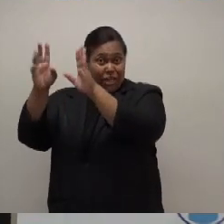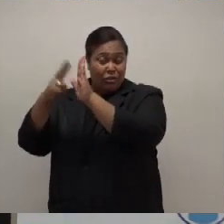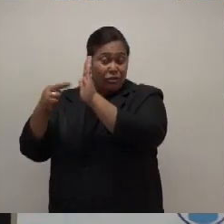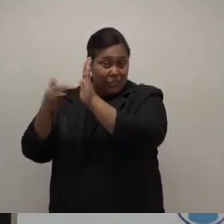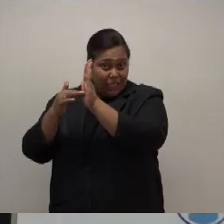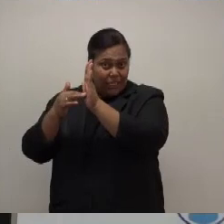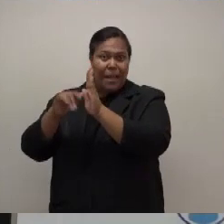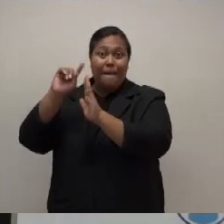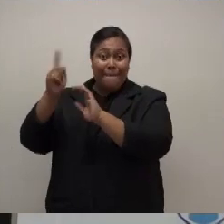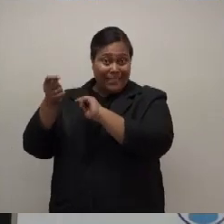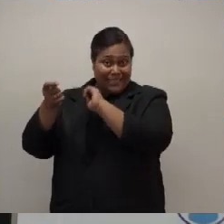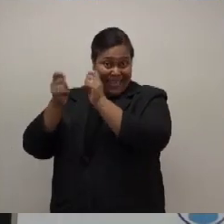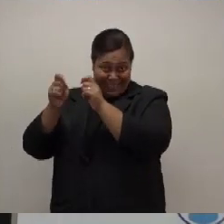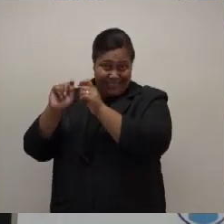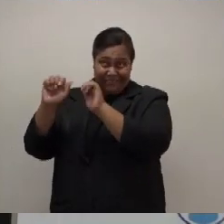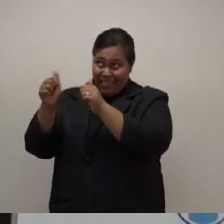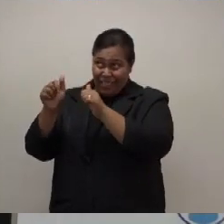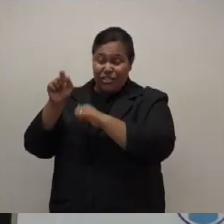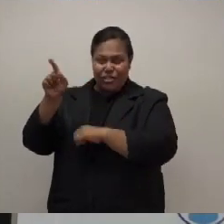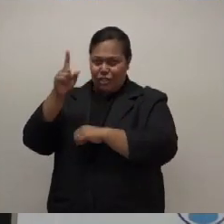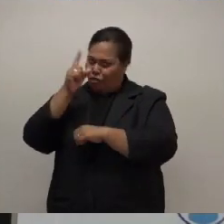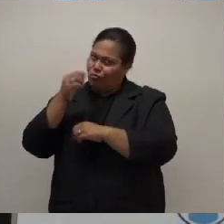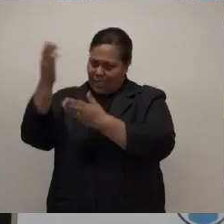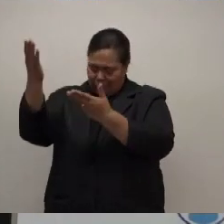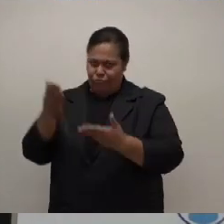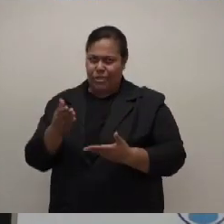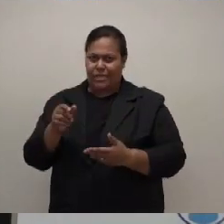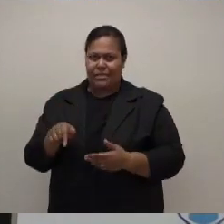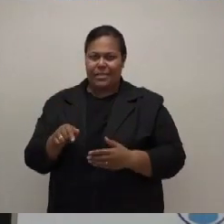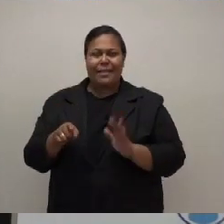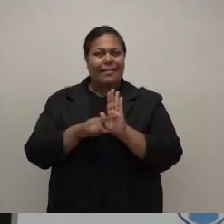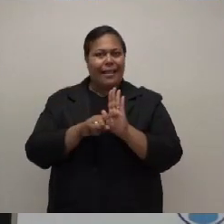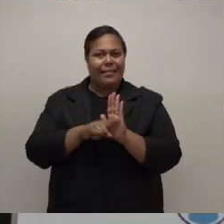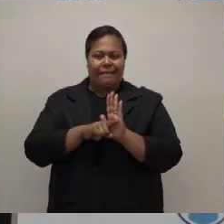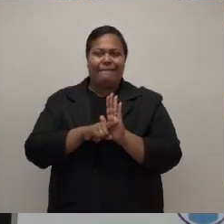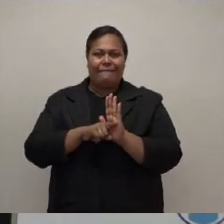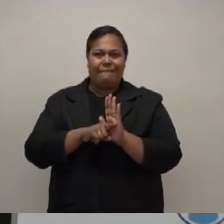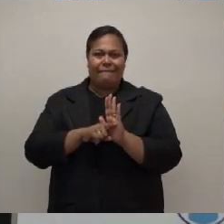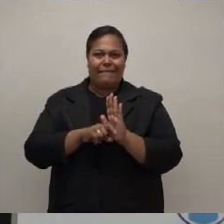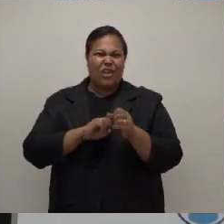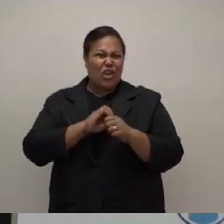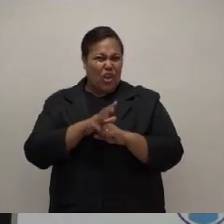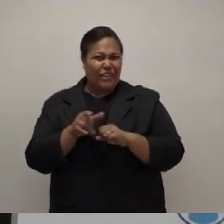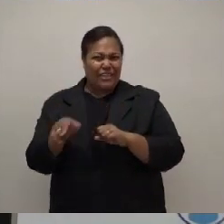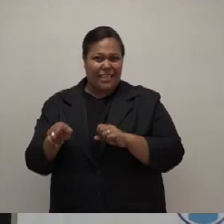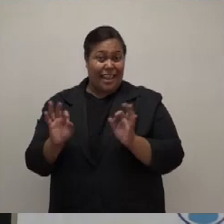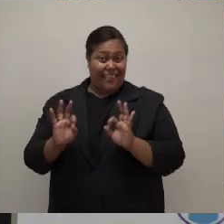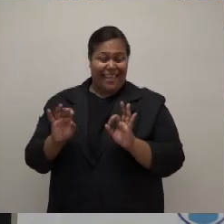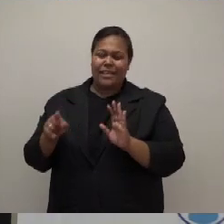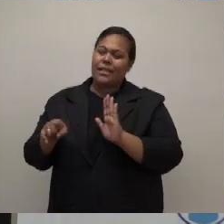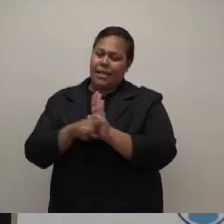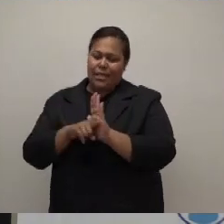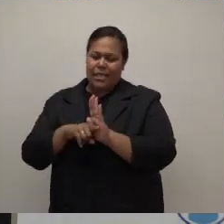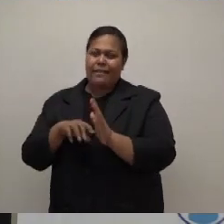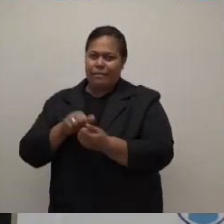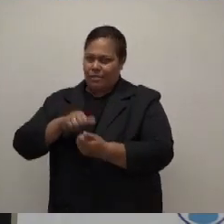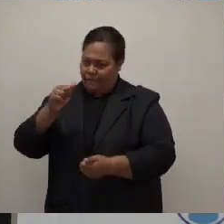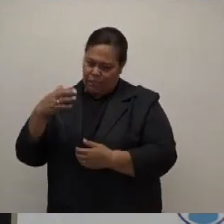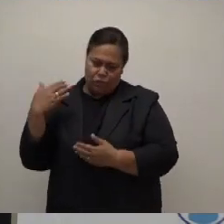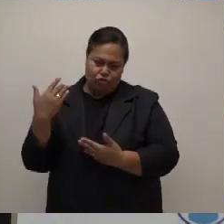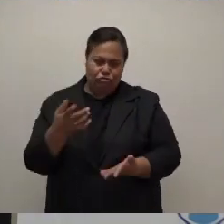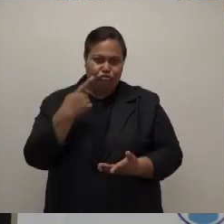but have been tested, you can present a negative COVID test result within 48 hours of travel and on arrival to